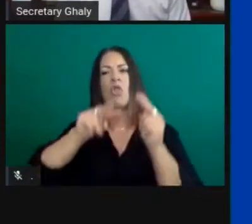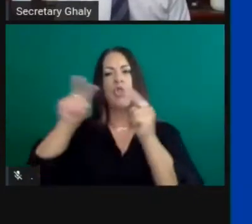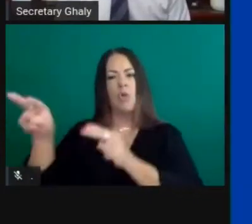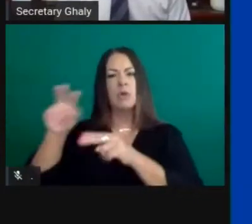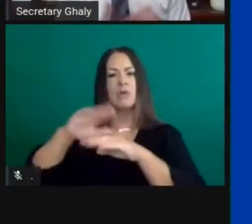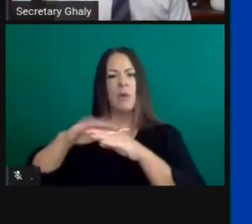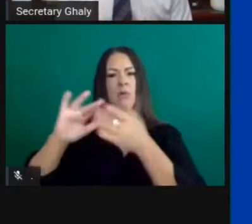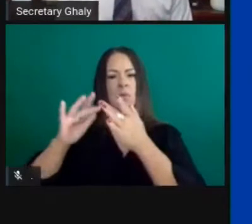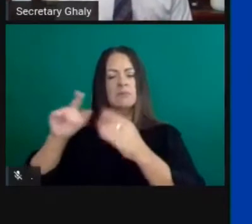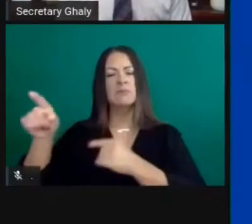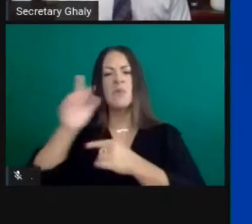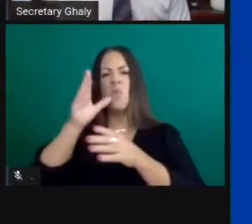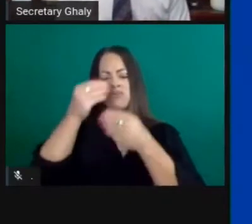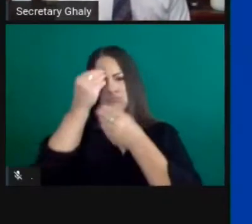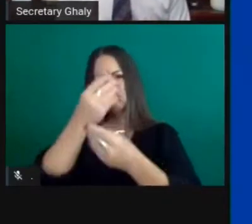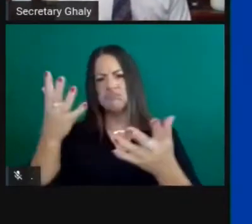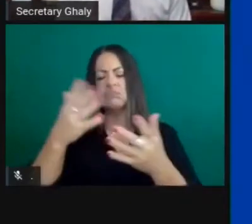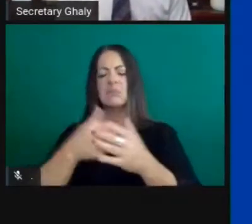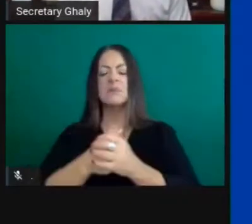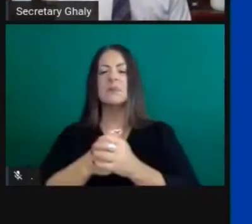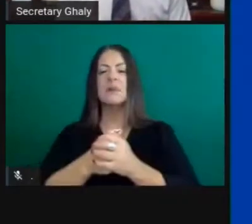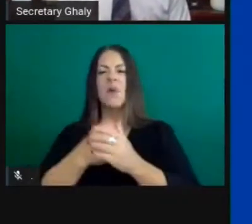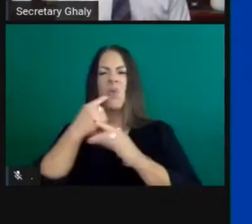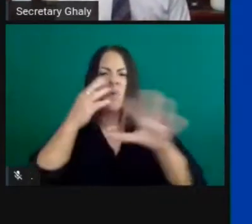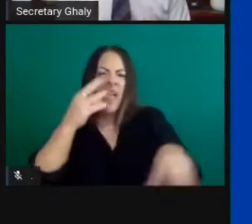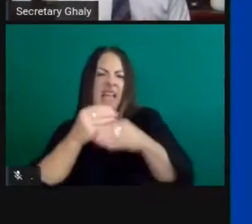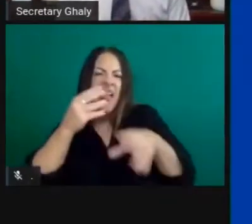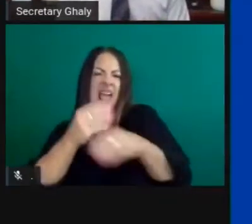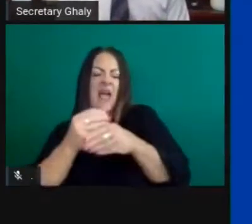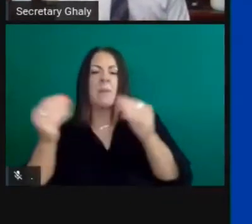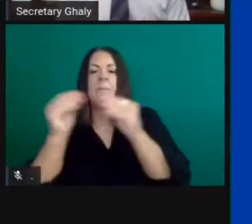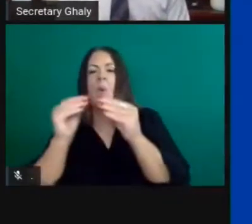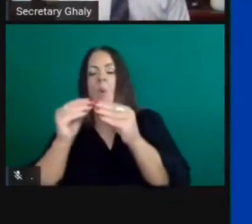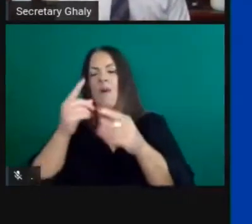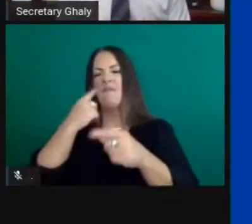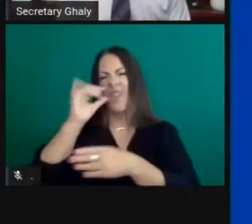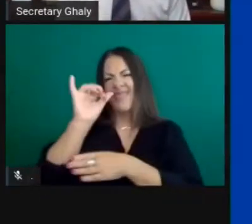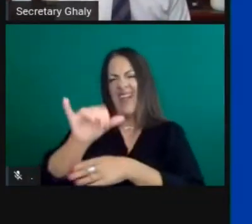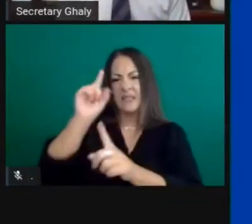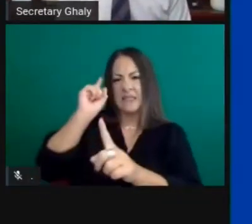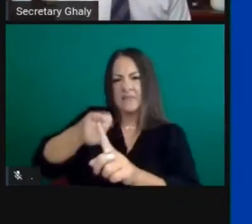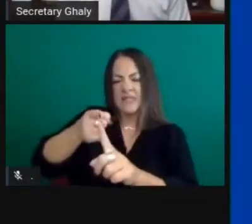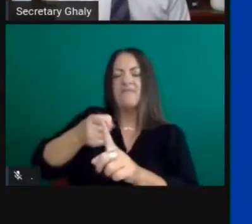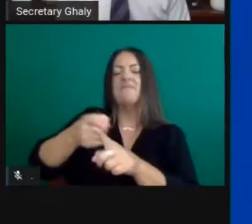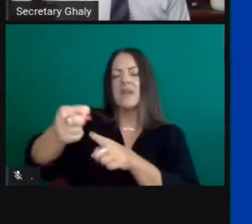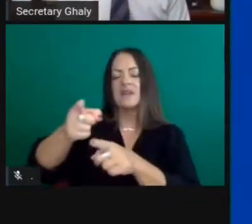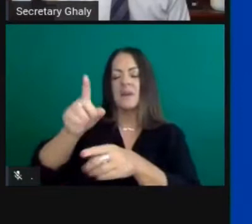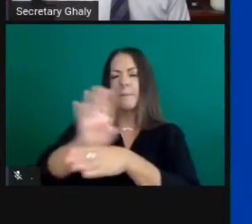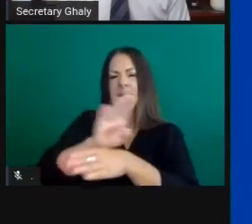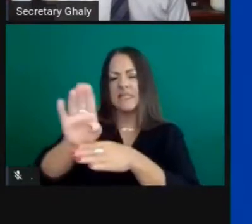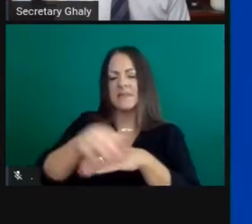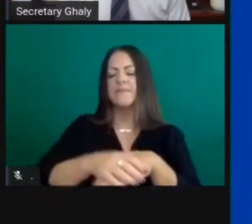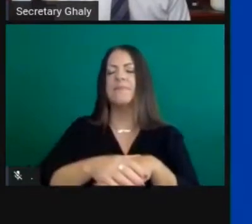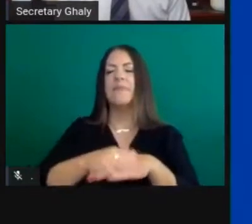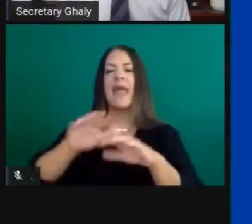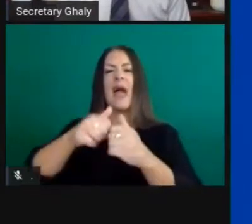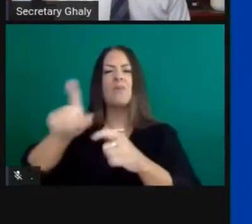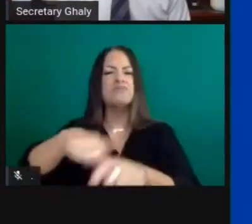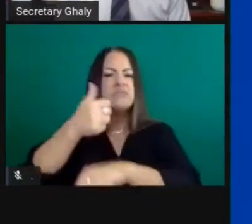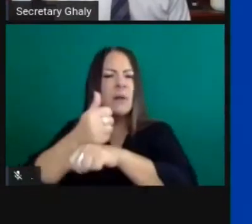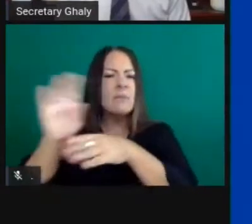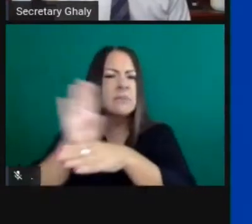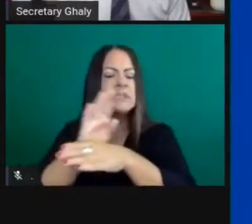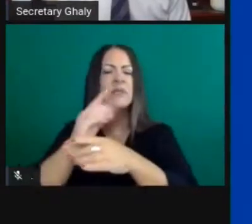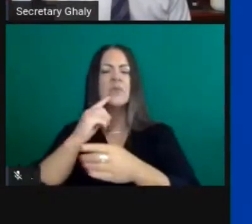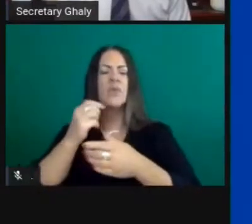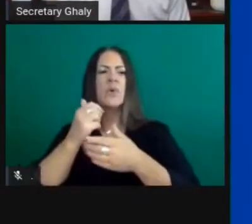customers, with some new additions to that sector guidance and how to set up operations in a way that is lower